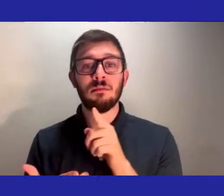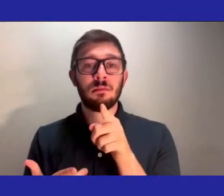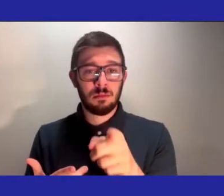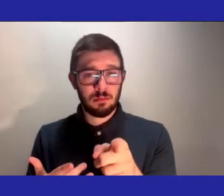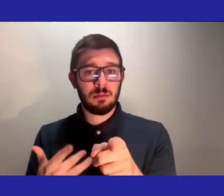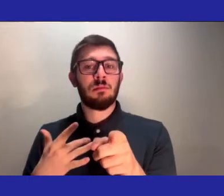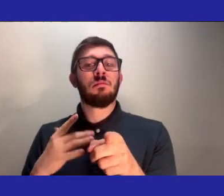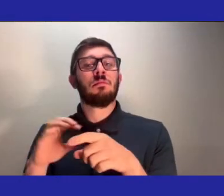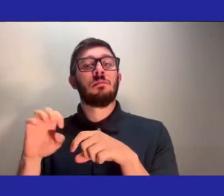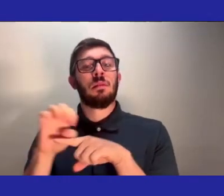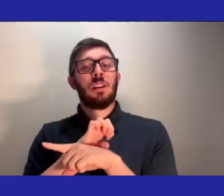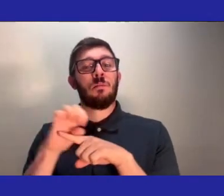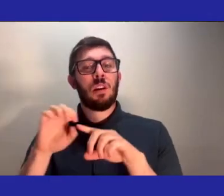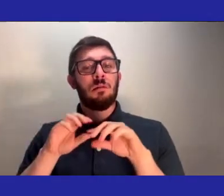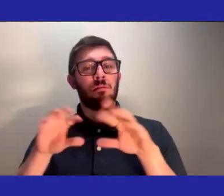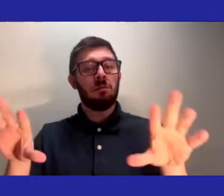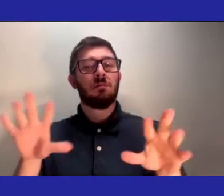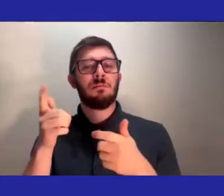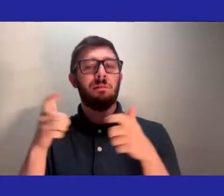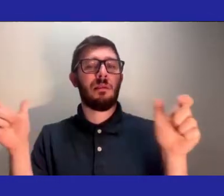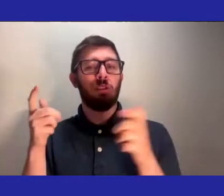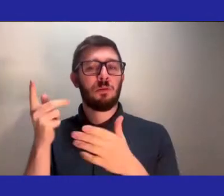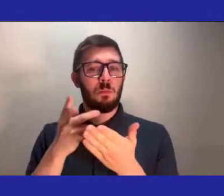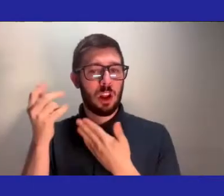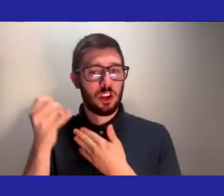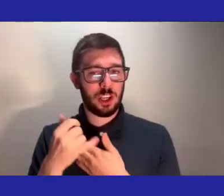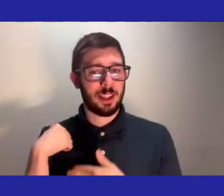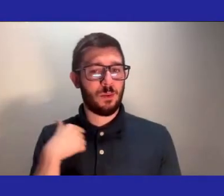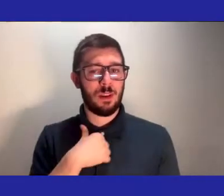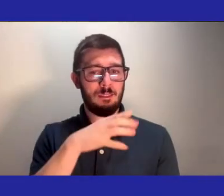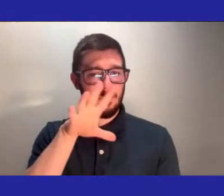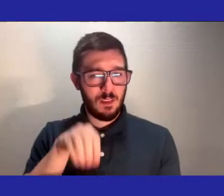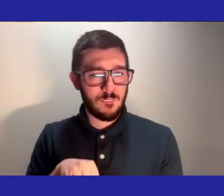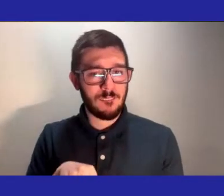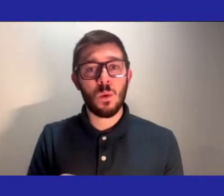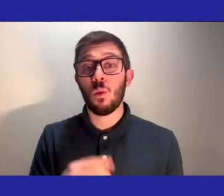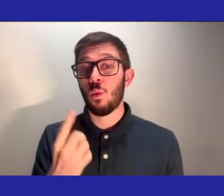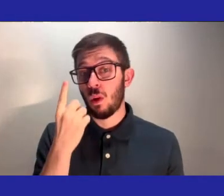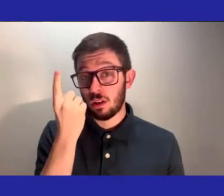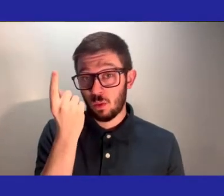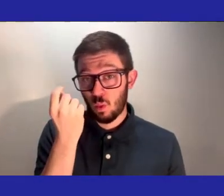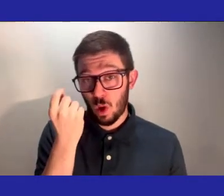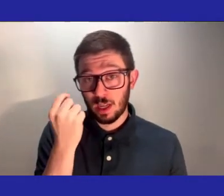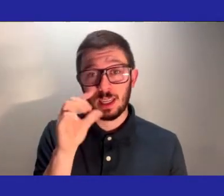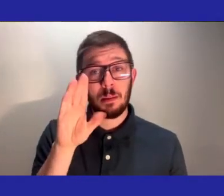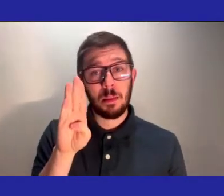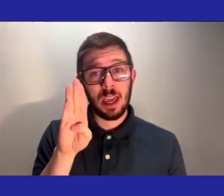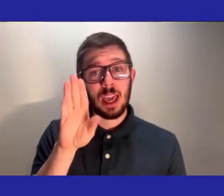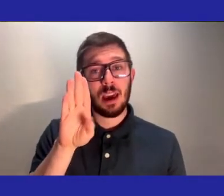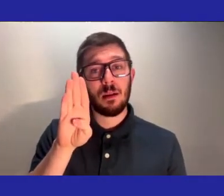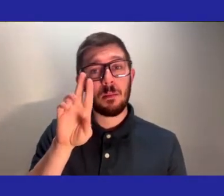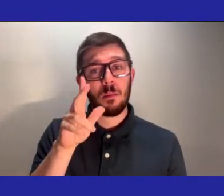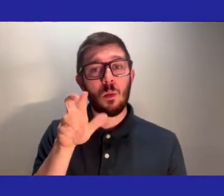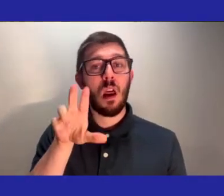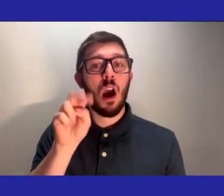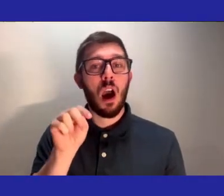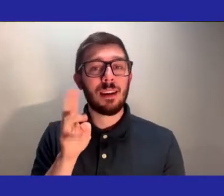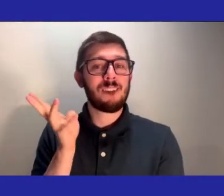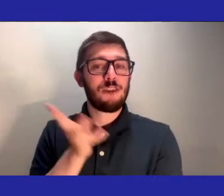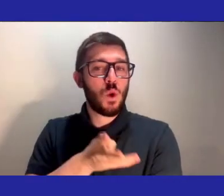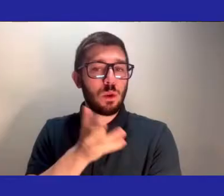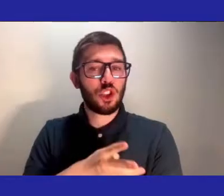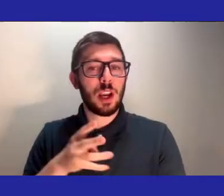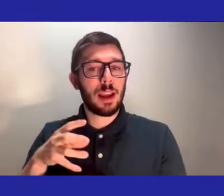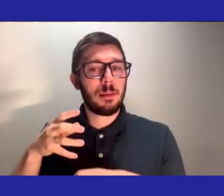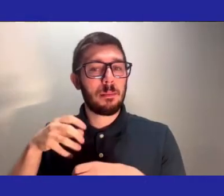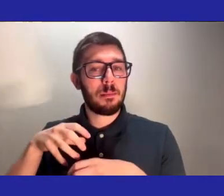large projects, that we are involved in. One is the integration of the B-Braun infusion pumps. This is the first time we're actually